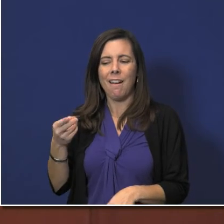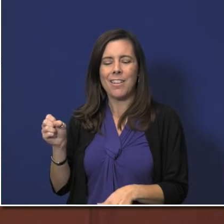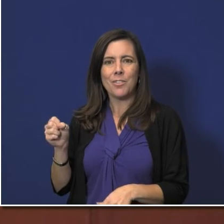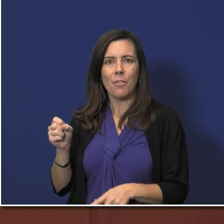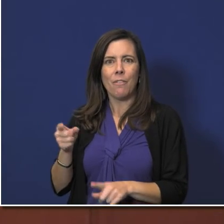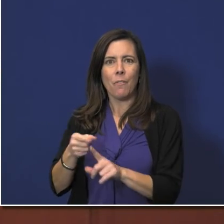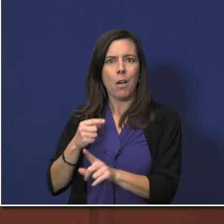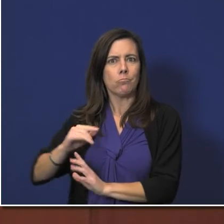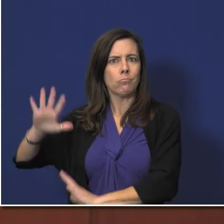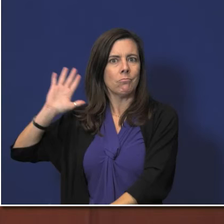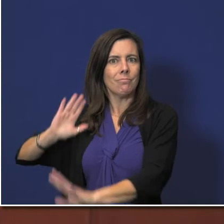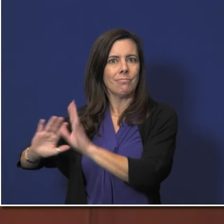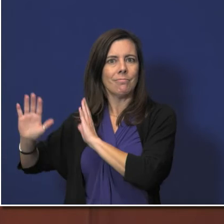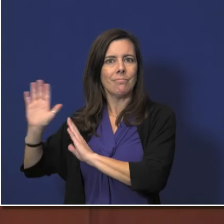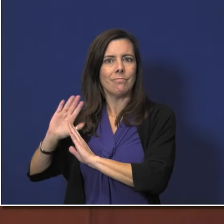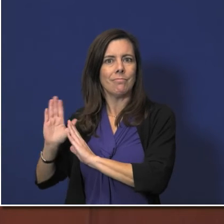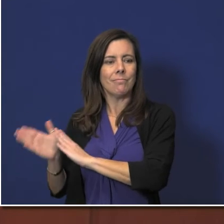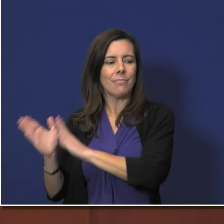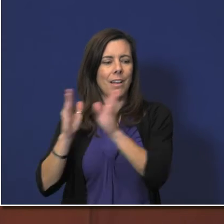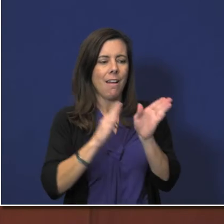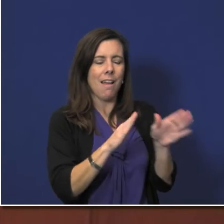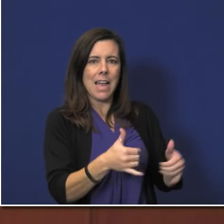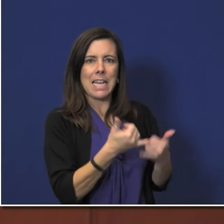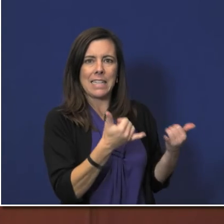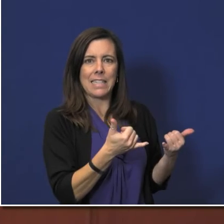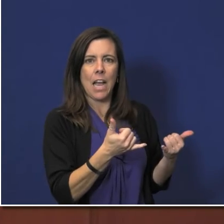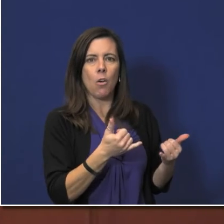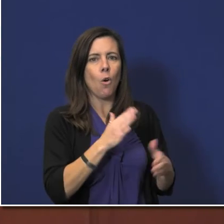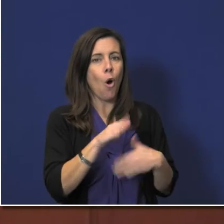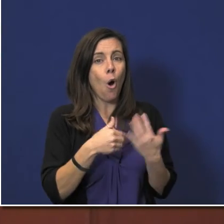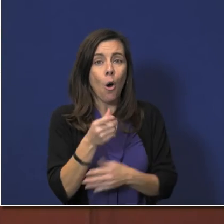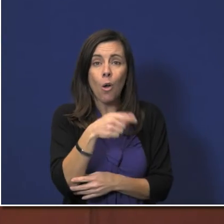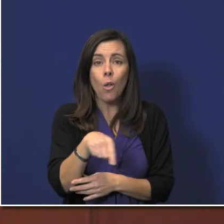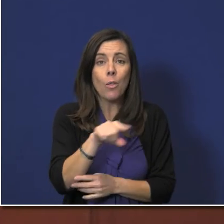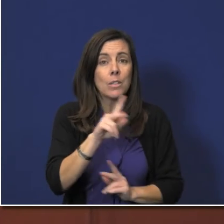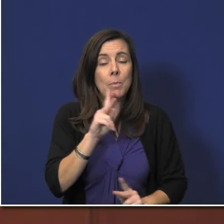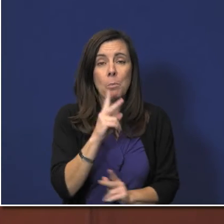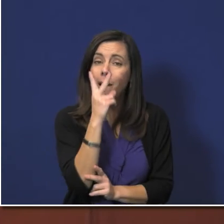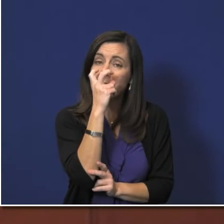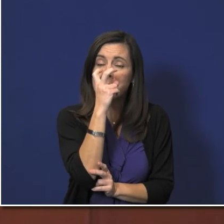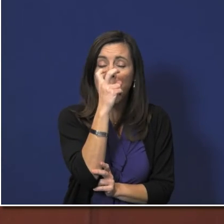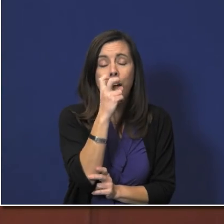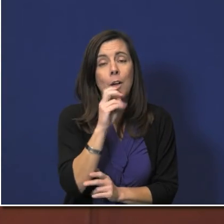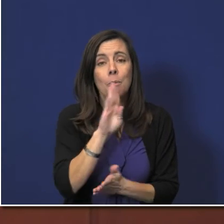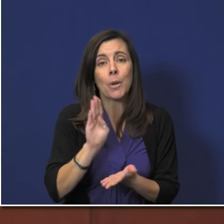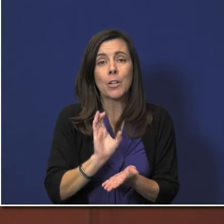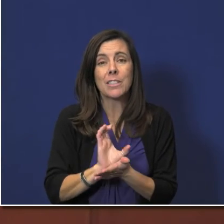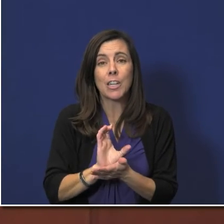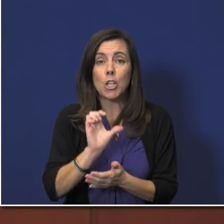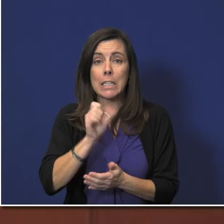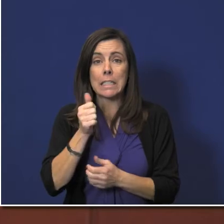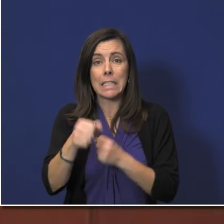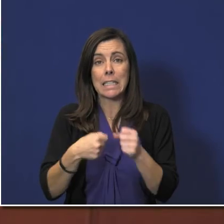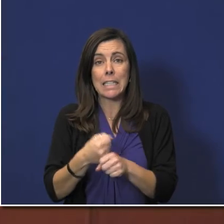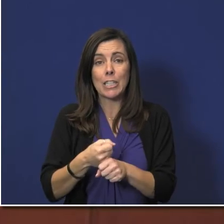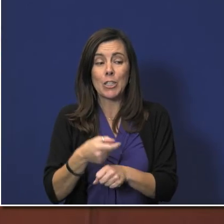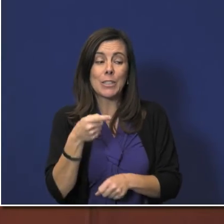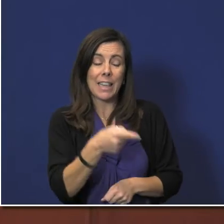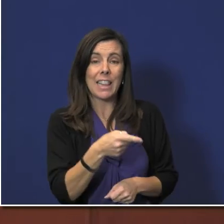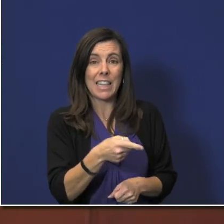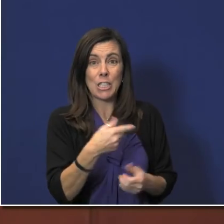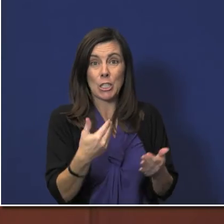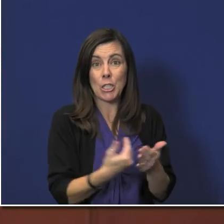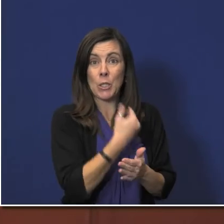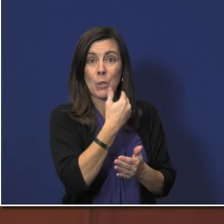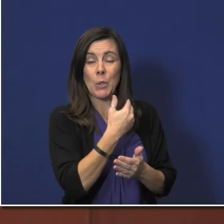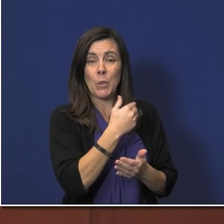now. And to all those who doubted about the Berry Center, I'm going to tell you, in 10 years, this is going to be awesome. So thank y'all